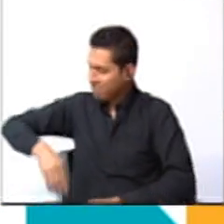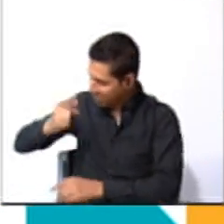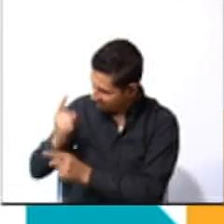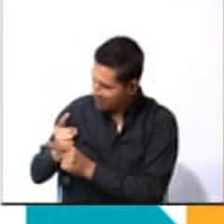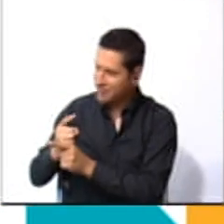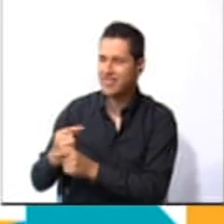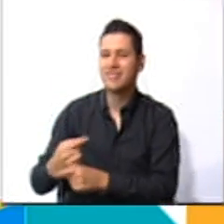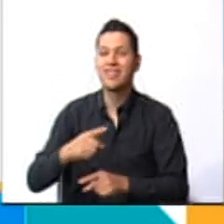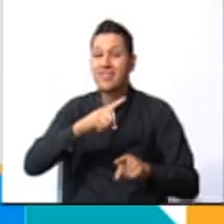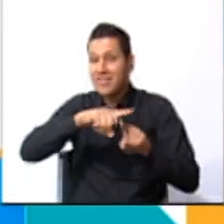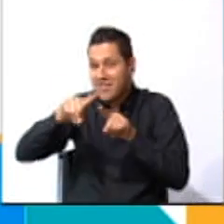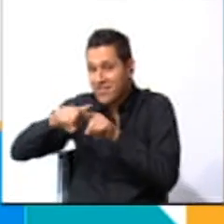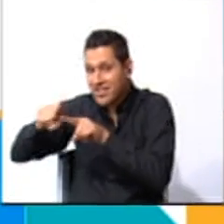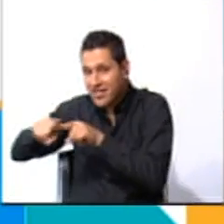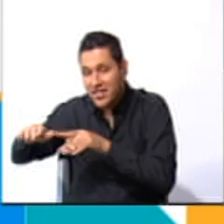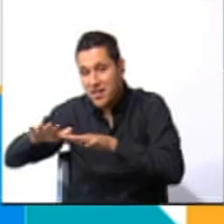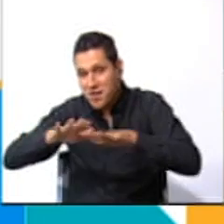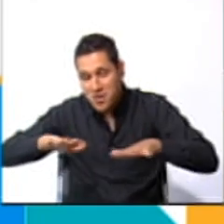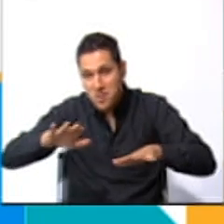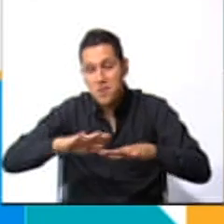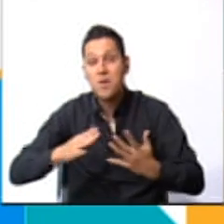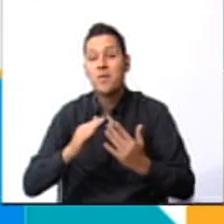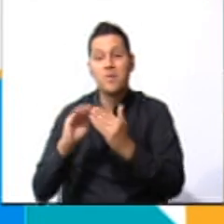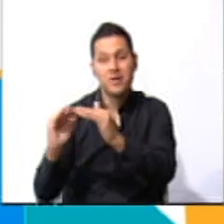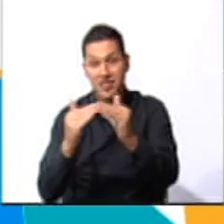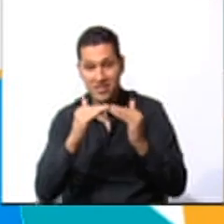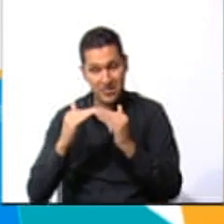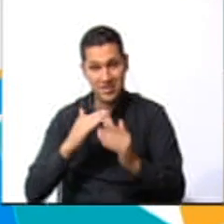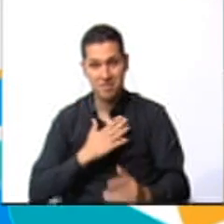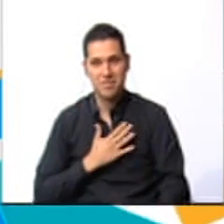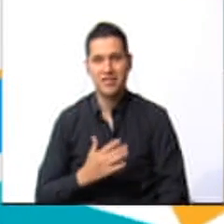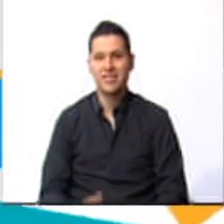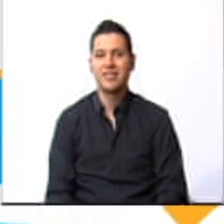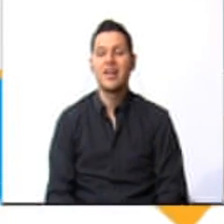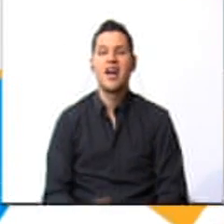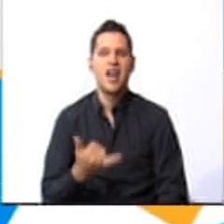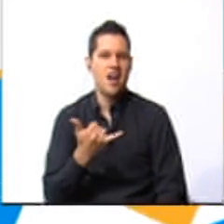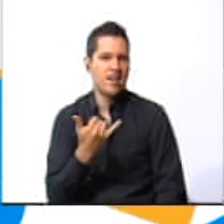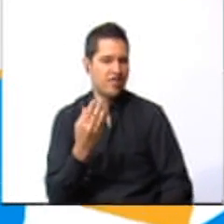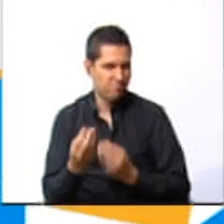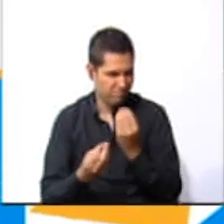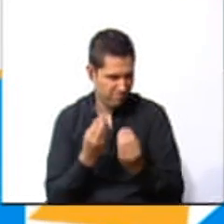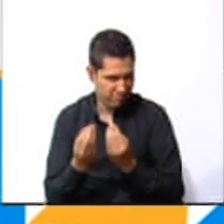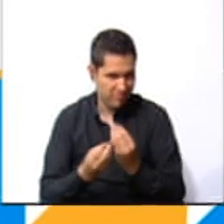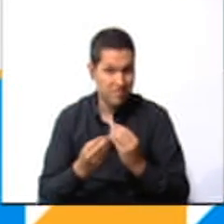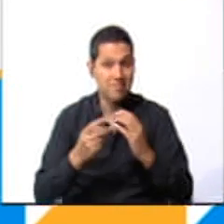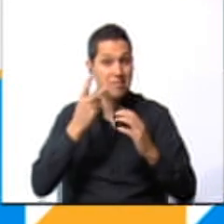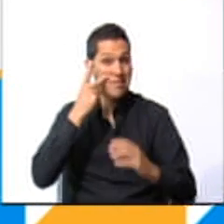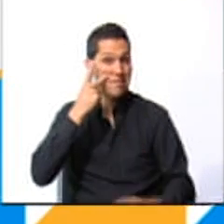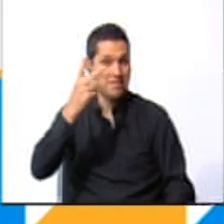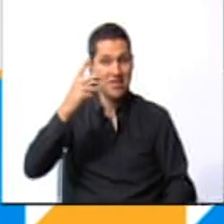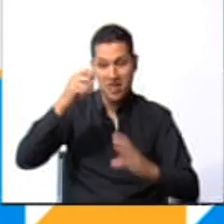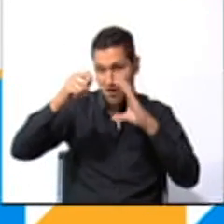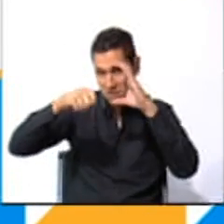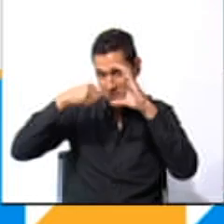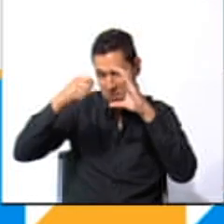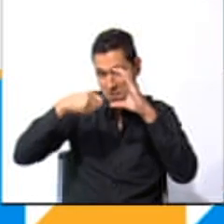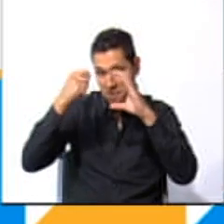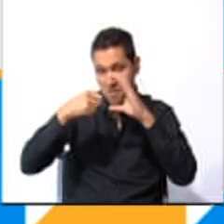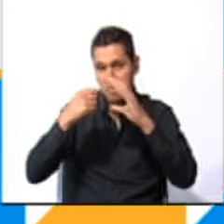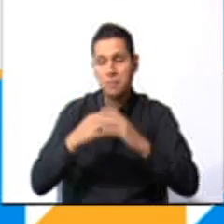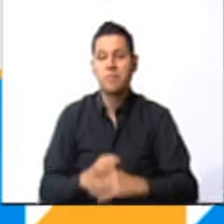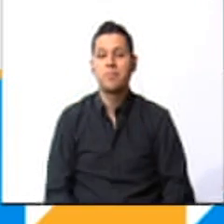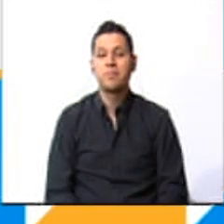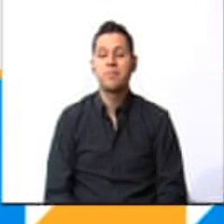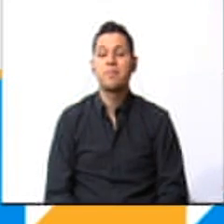Different places of the neighborhood. And we are going to watch a video of some